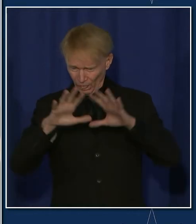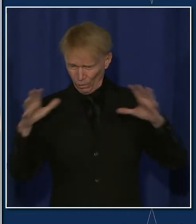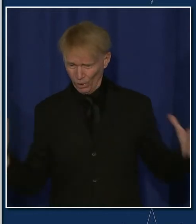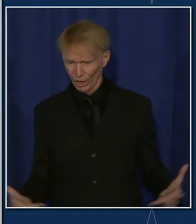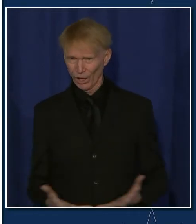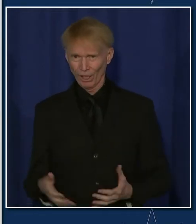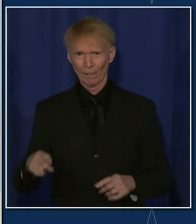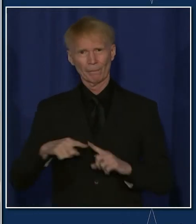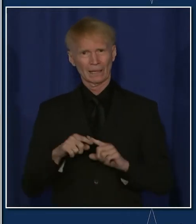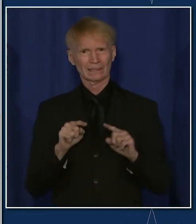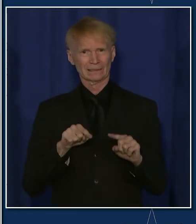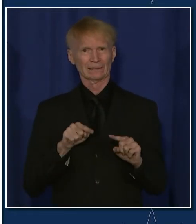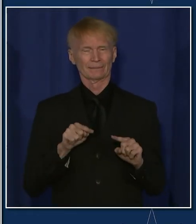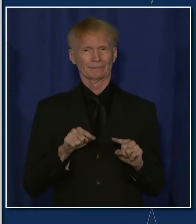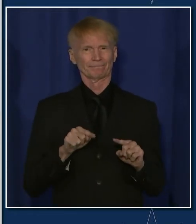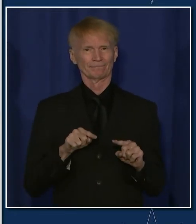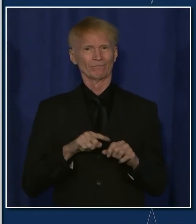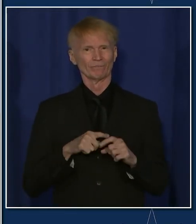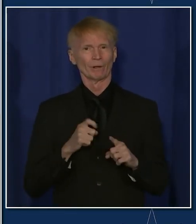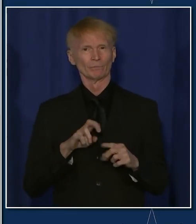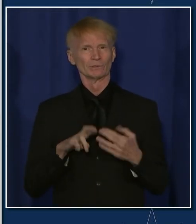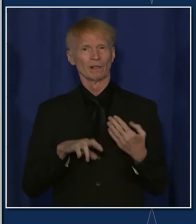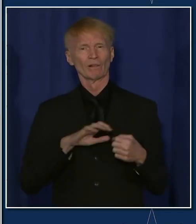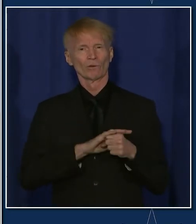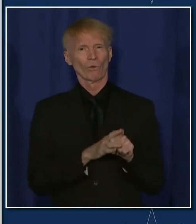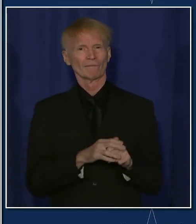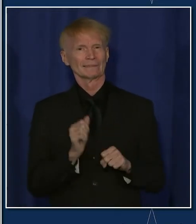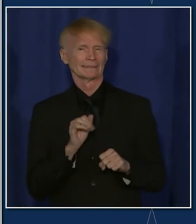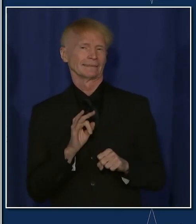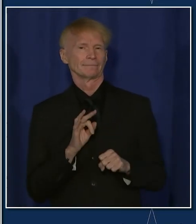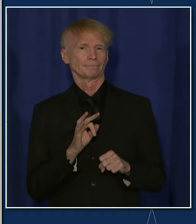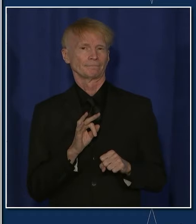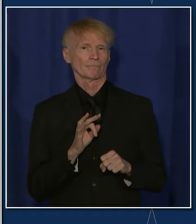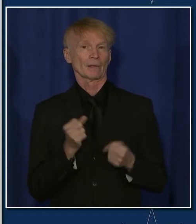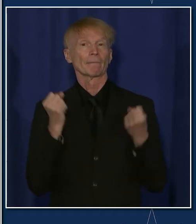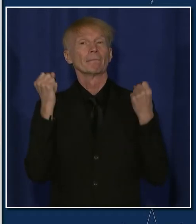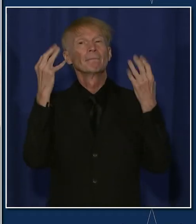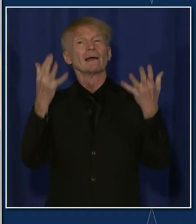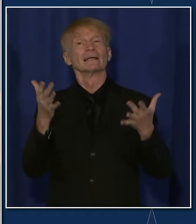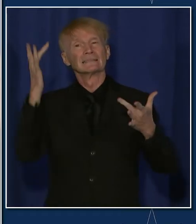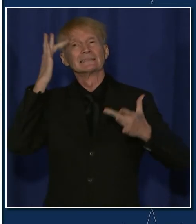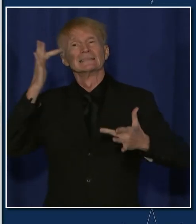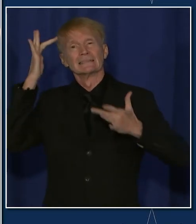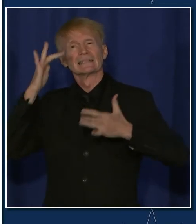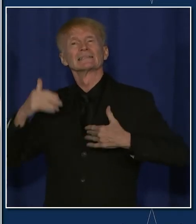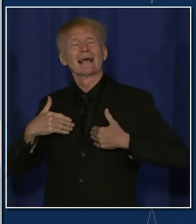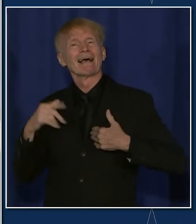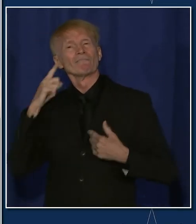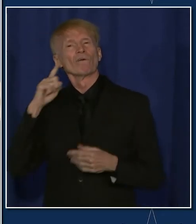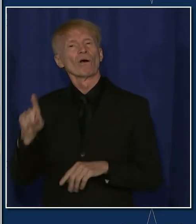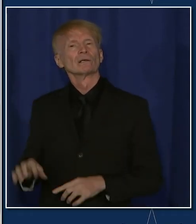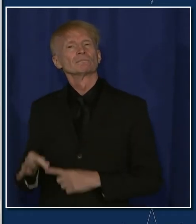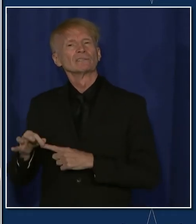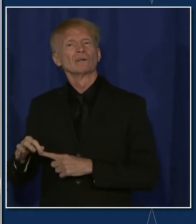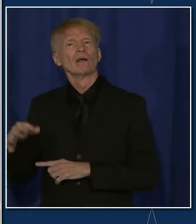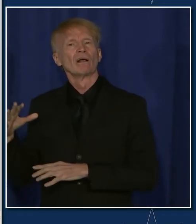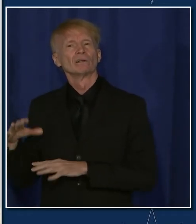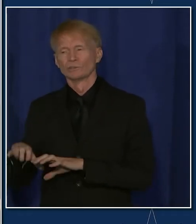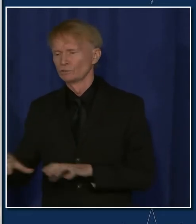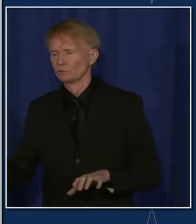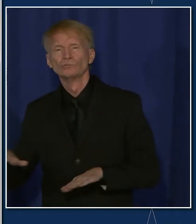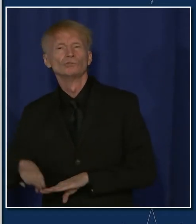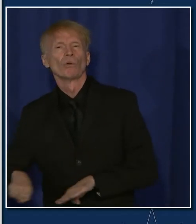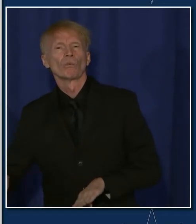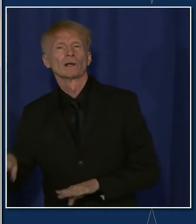from COVID-19. The multi-system diseases that affect almost only children is a dread